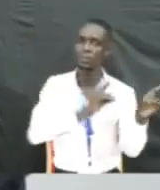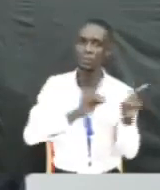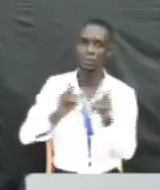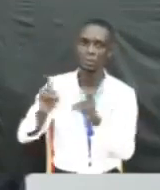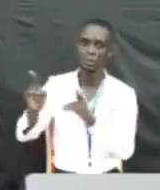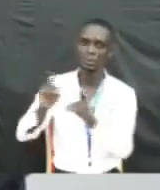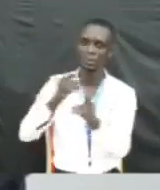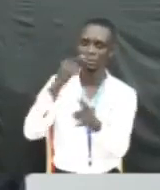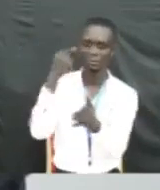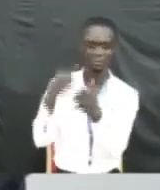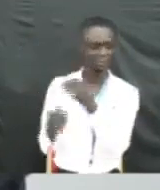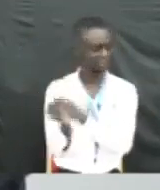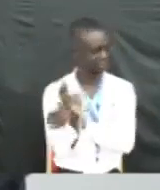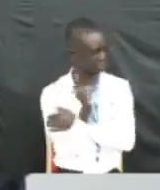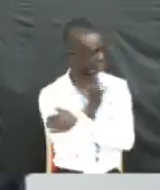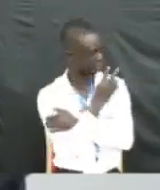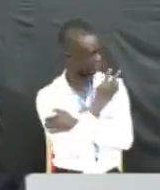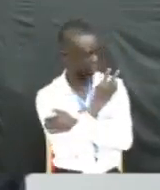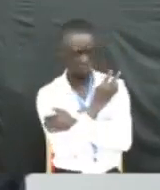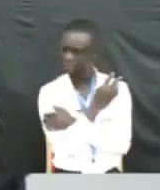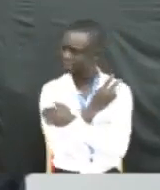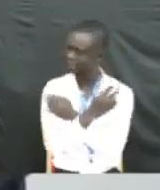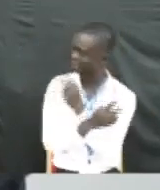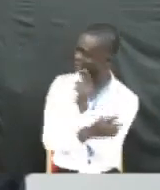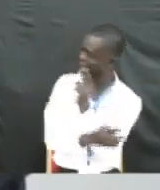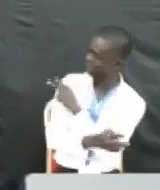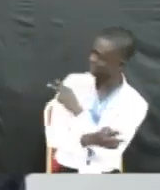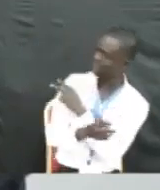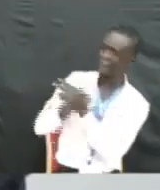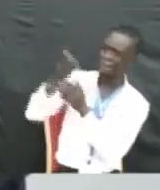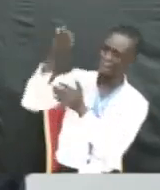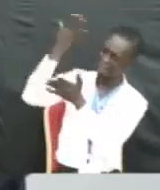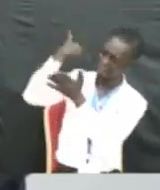Looking back to the days of our fathers,